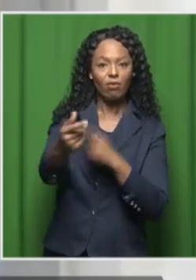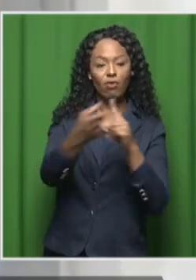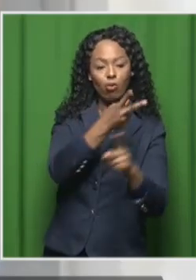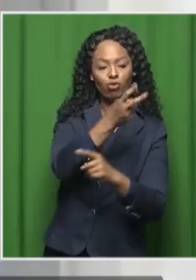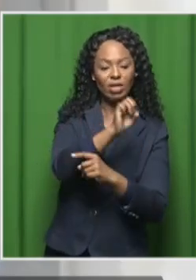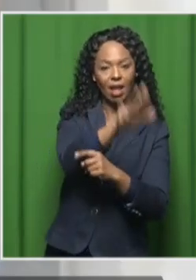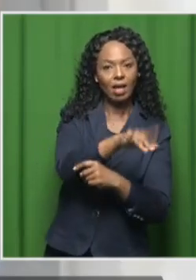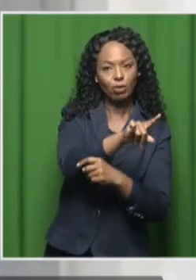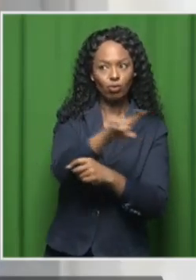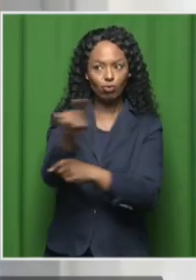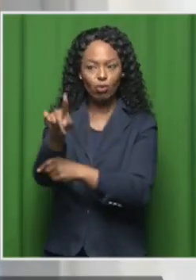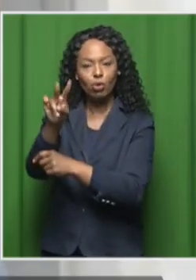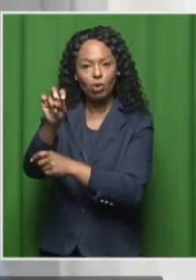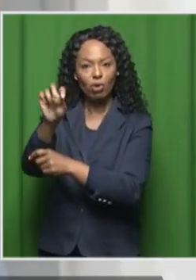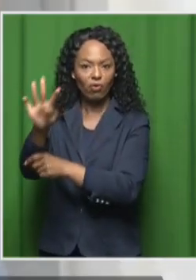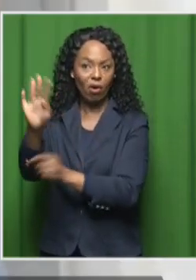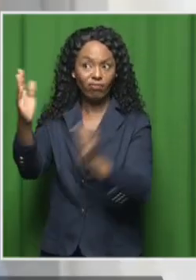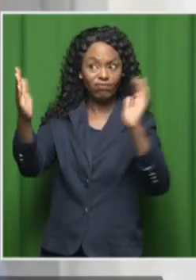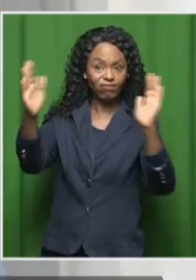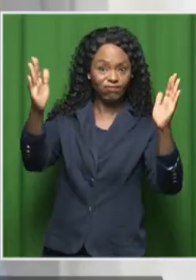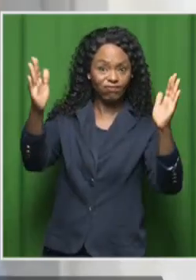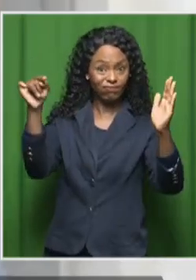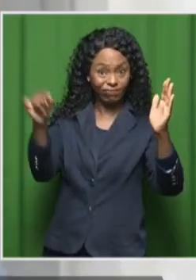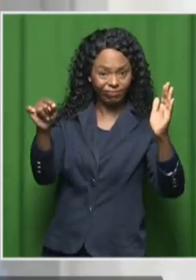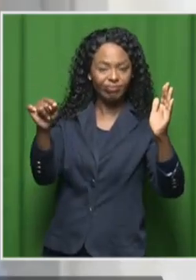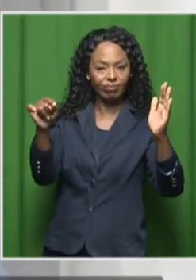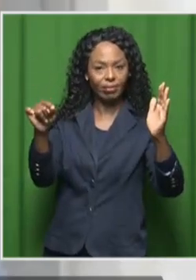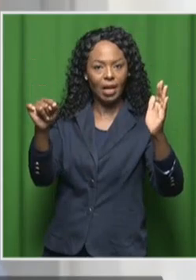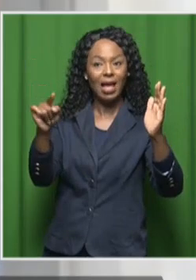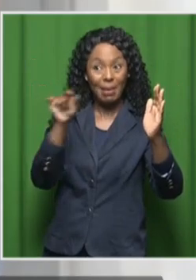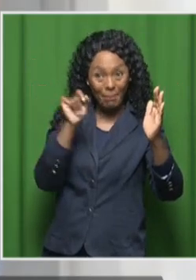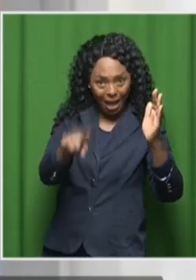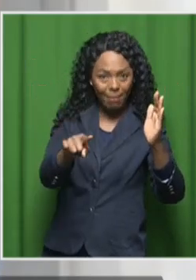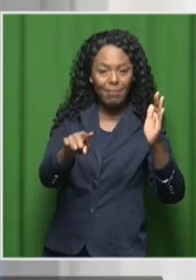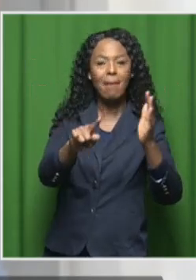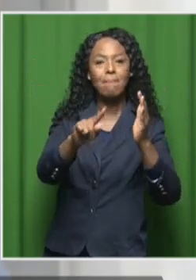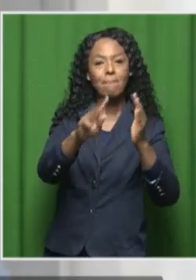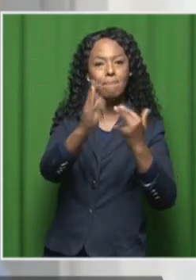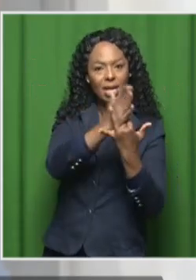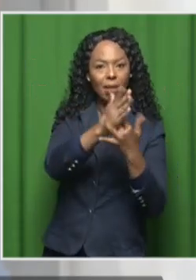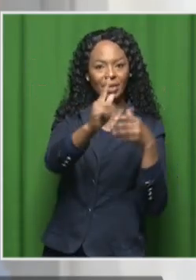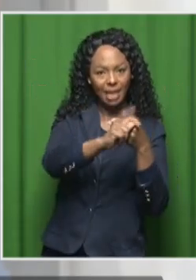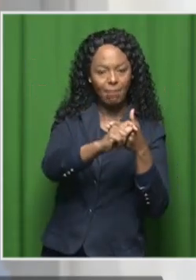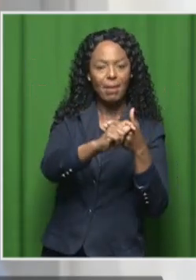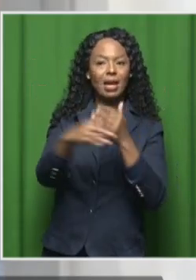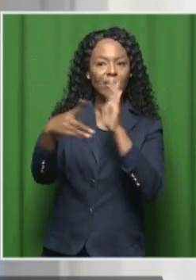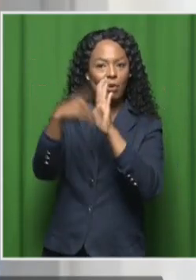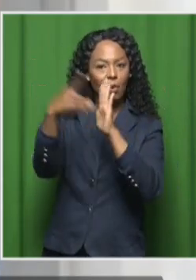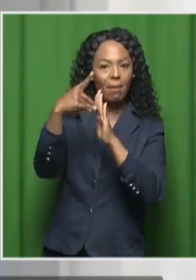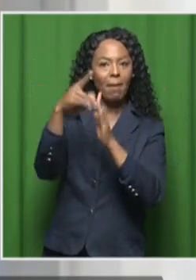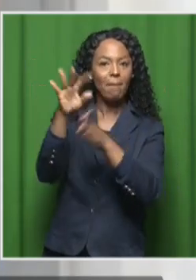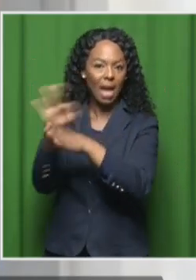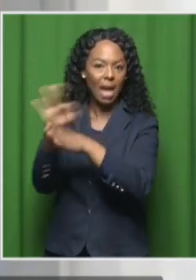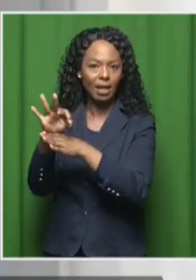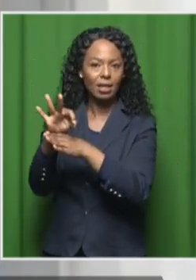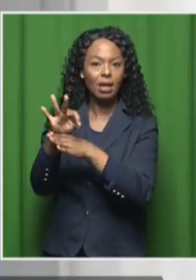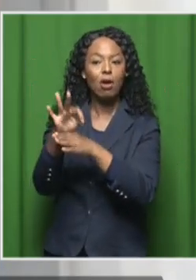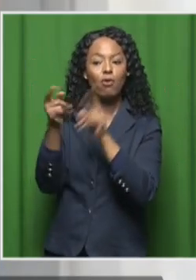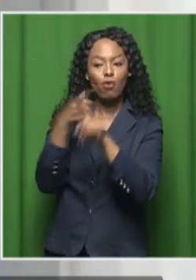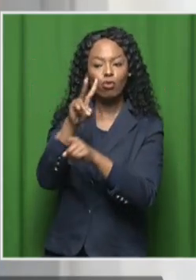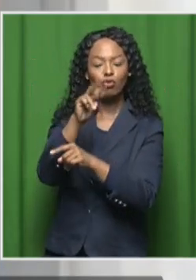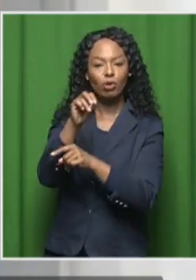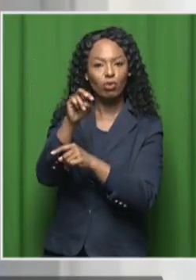2019 to 2024, whereas the medium-term development plan is covering a period from 2024 to